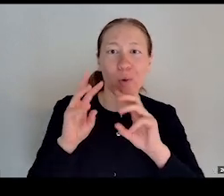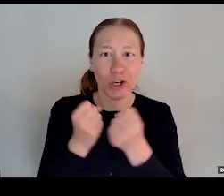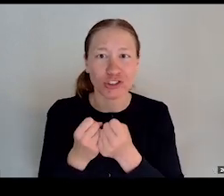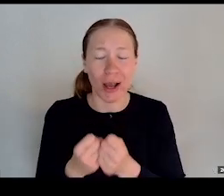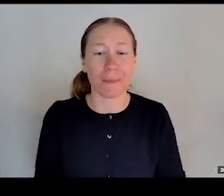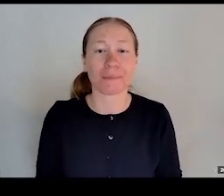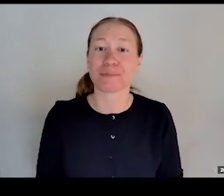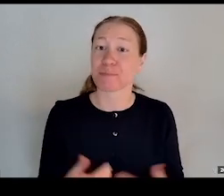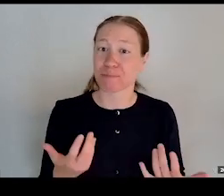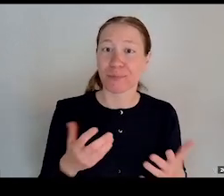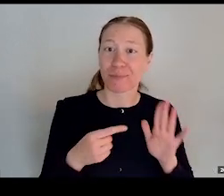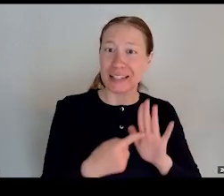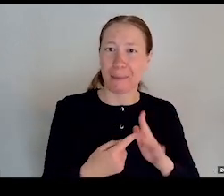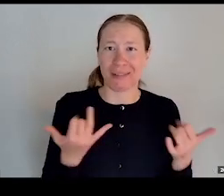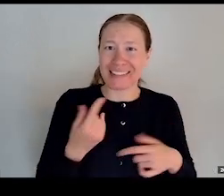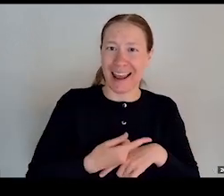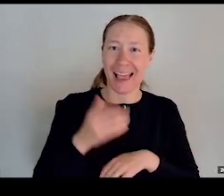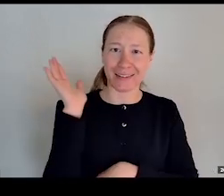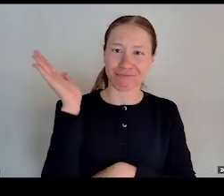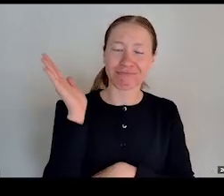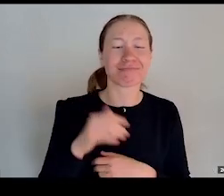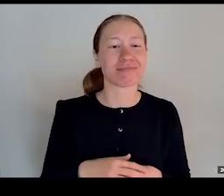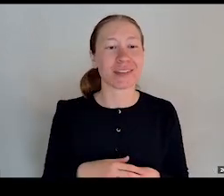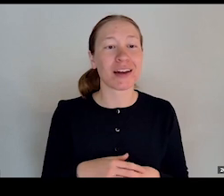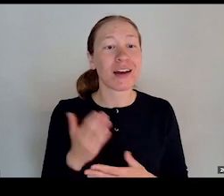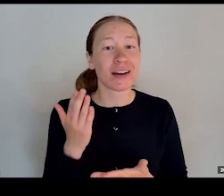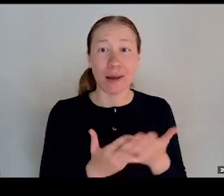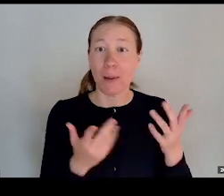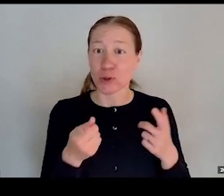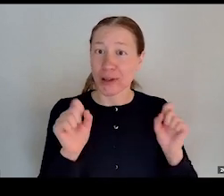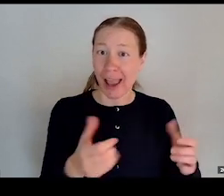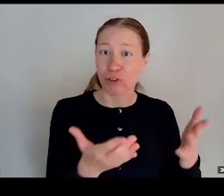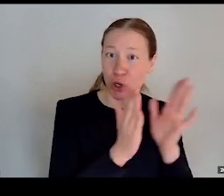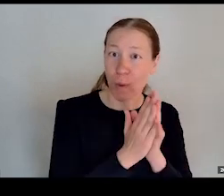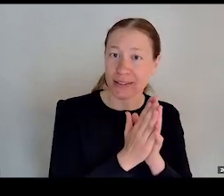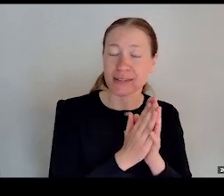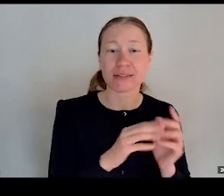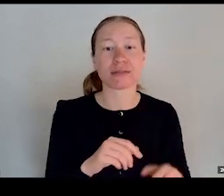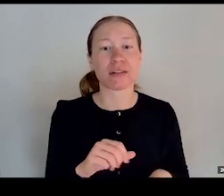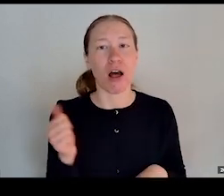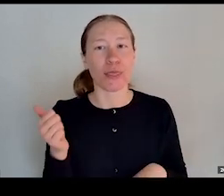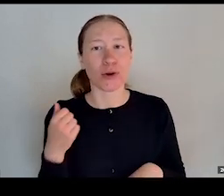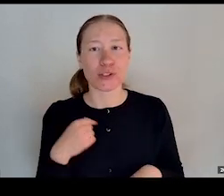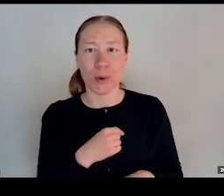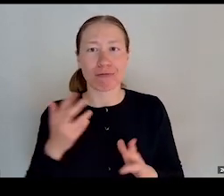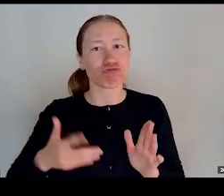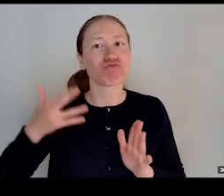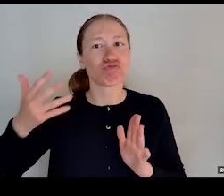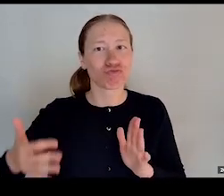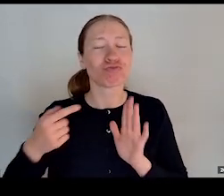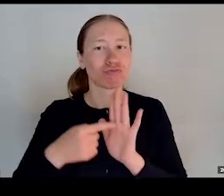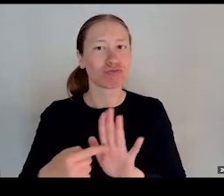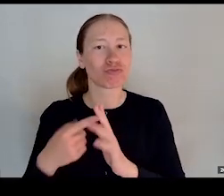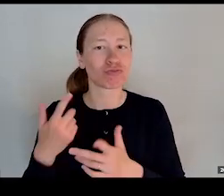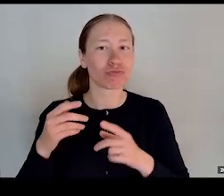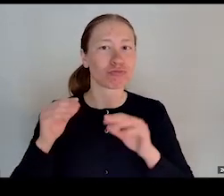workshops like today that can be requested, and some that we have gone over that we kind of recurringly present throughout the year. So you can select